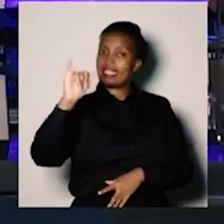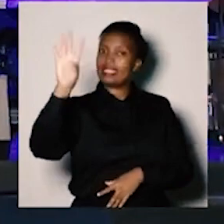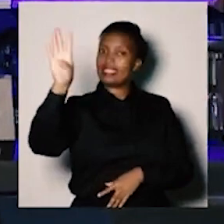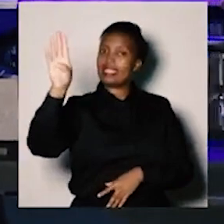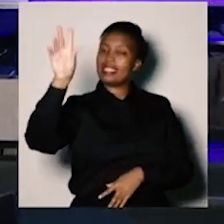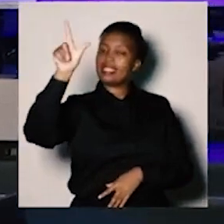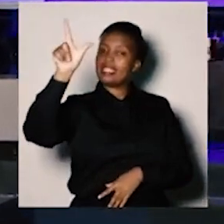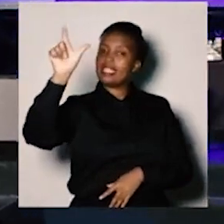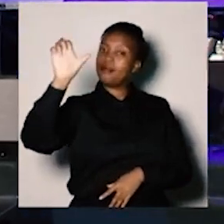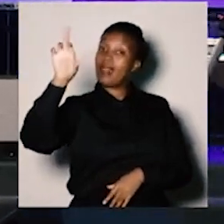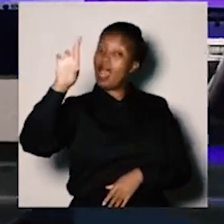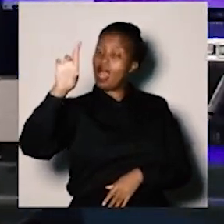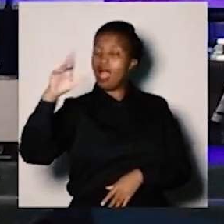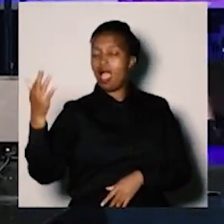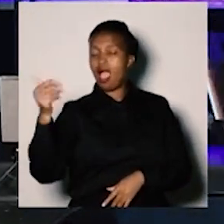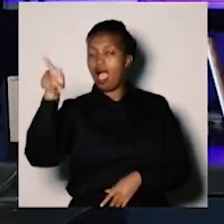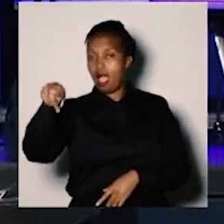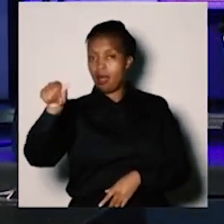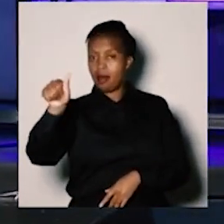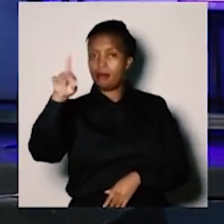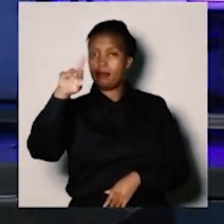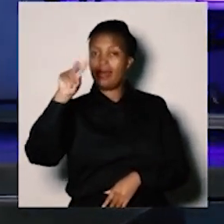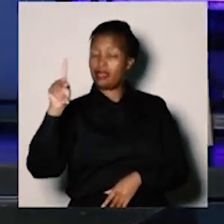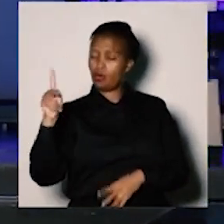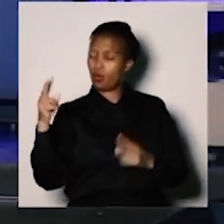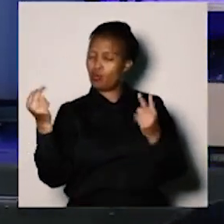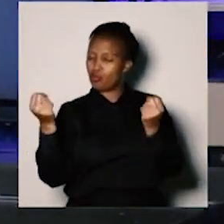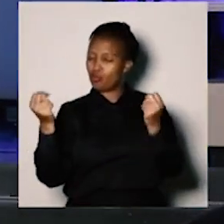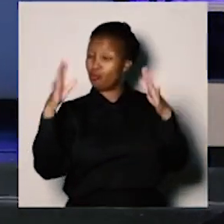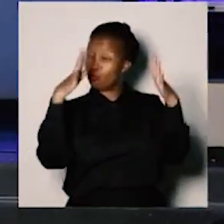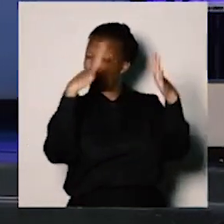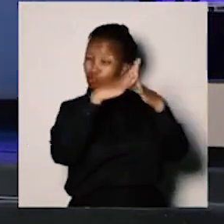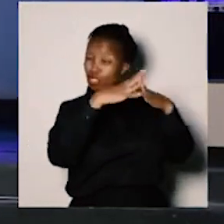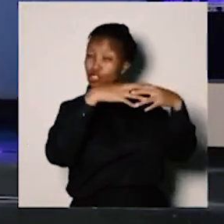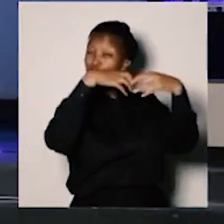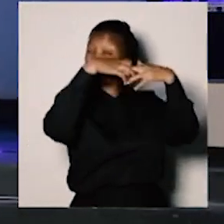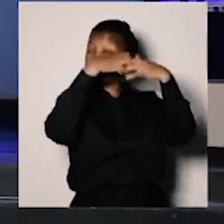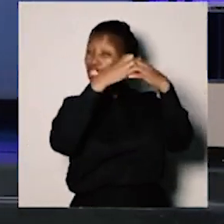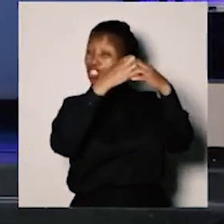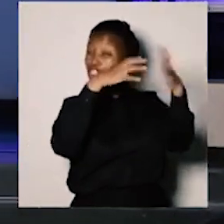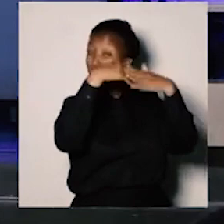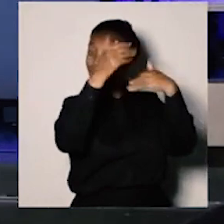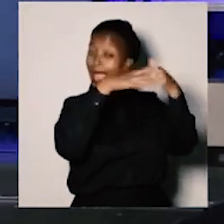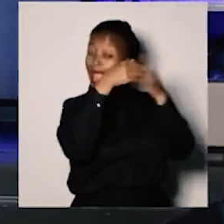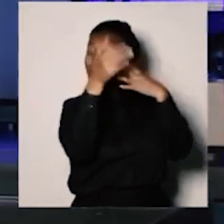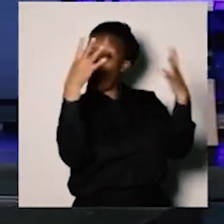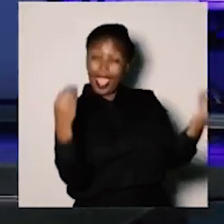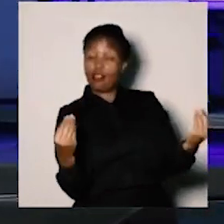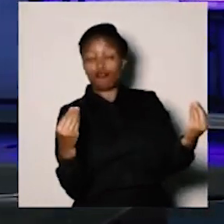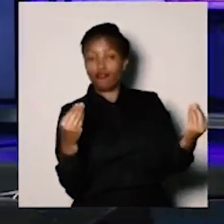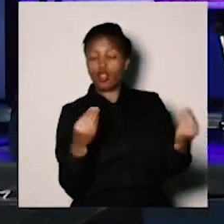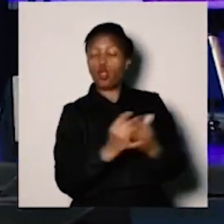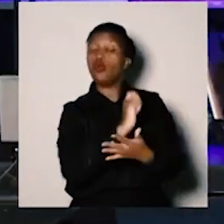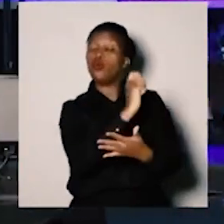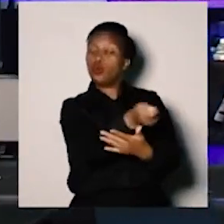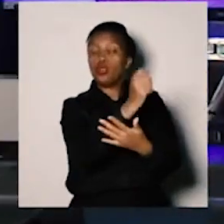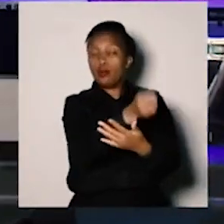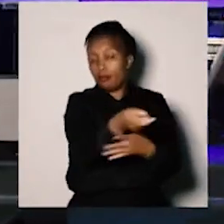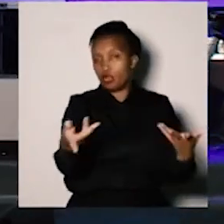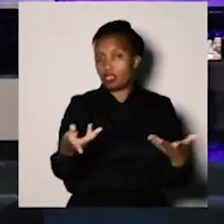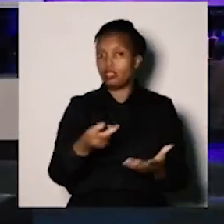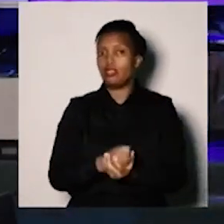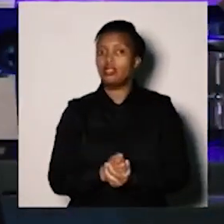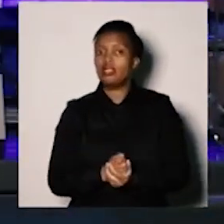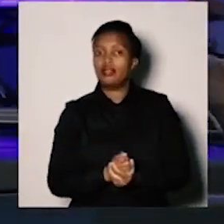We have a new site there. We have a structure there. That's not complete. We bought it like that. But it also